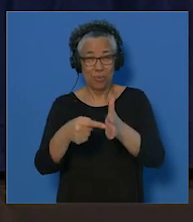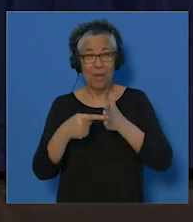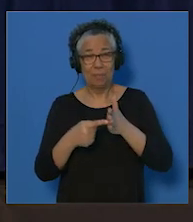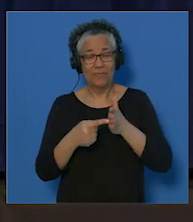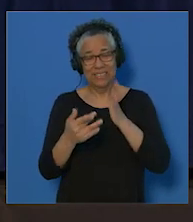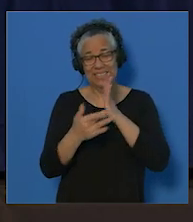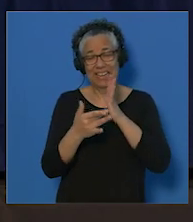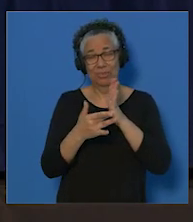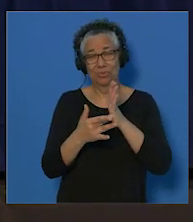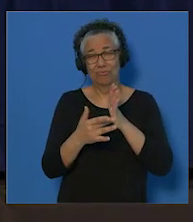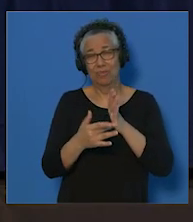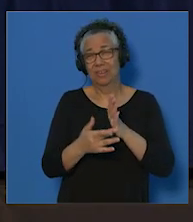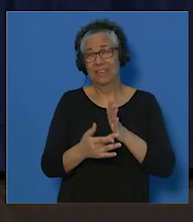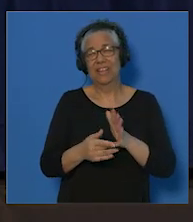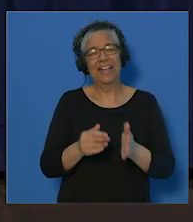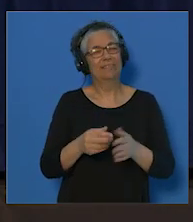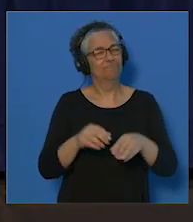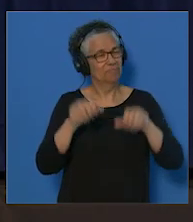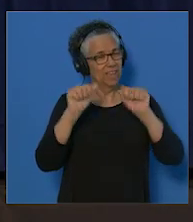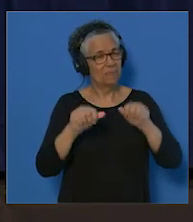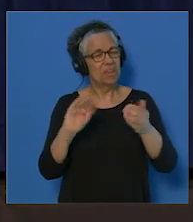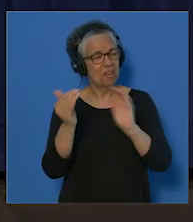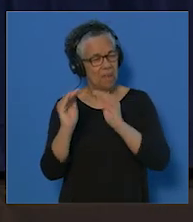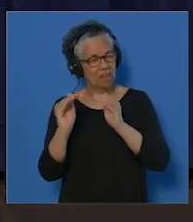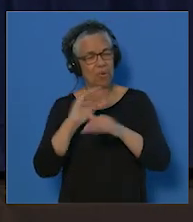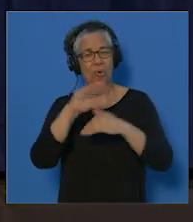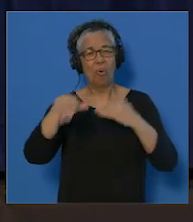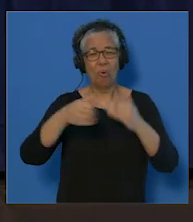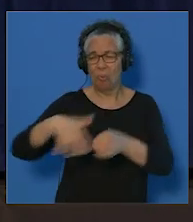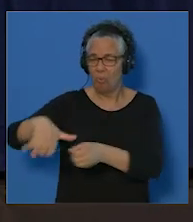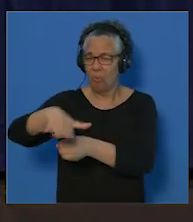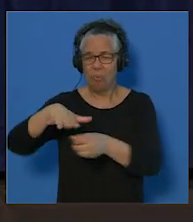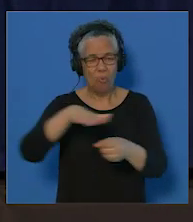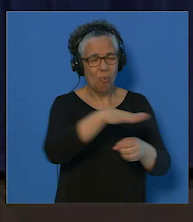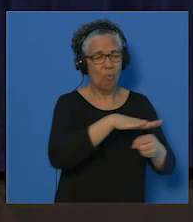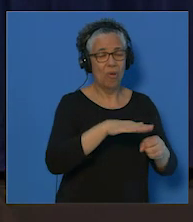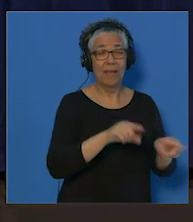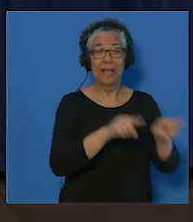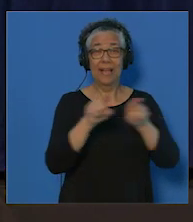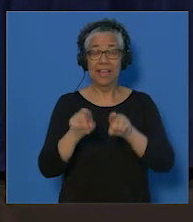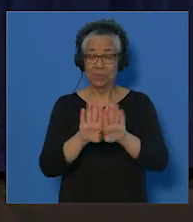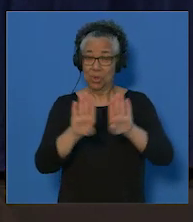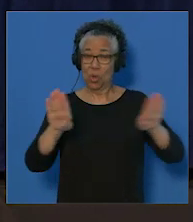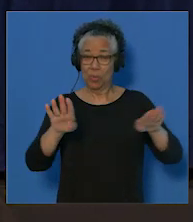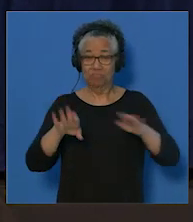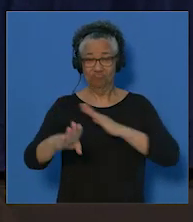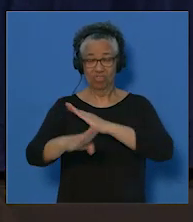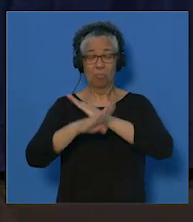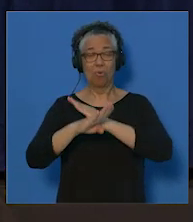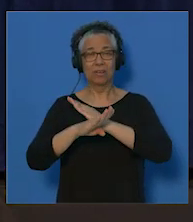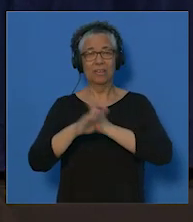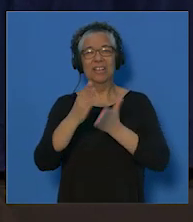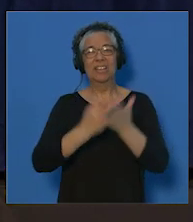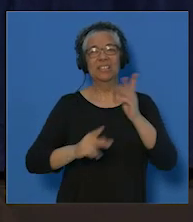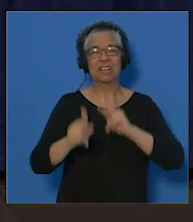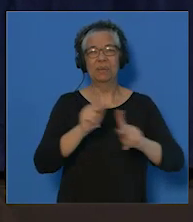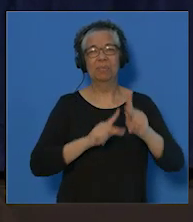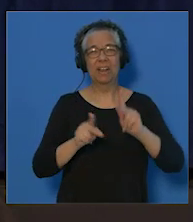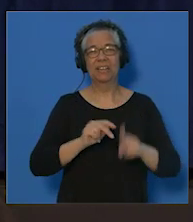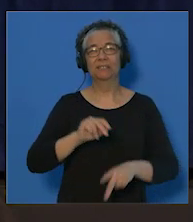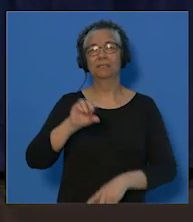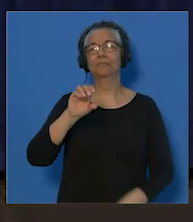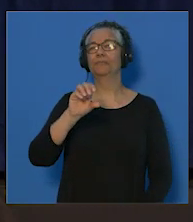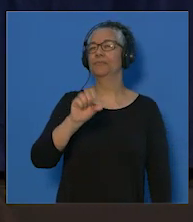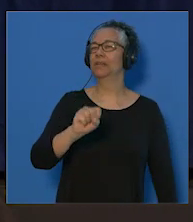compatible across all jurisdictions as we look to eventually open our borders. While some countries like Singapore and Australia